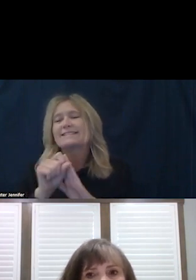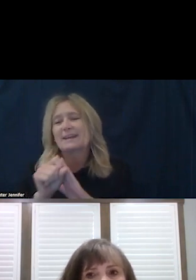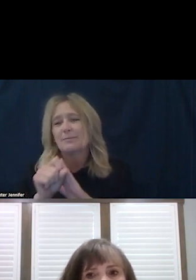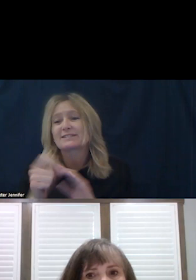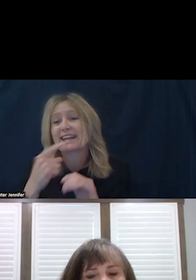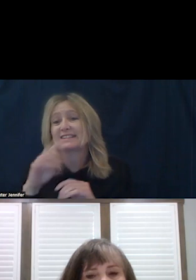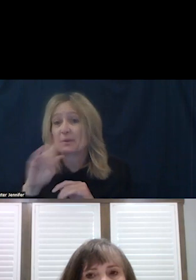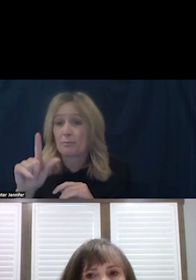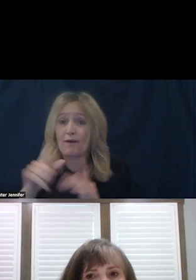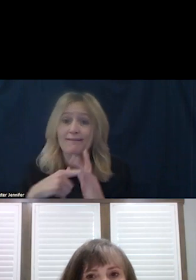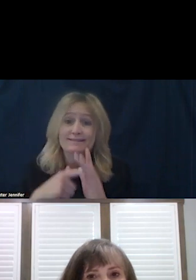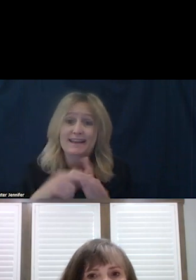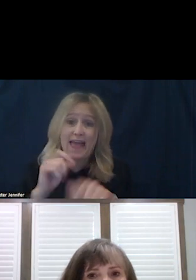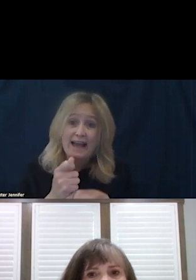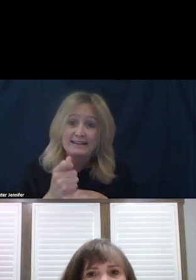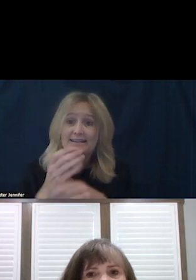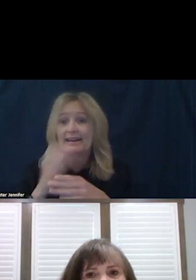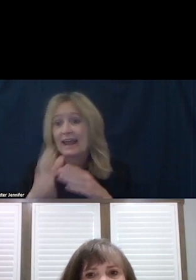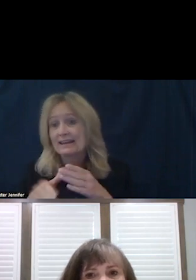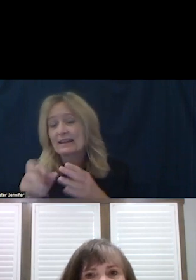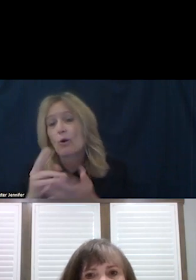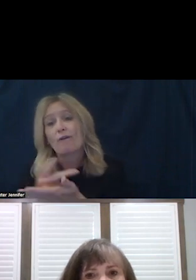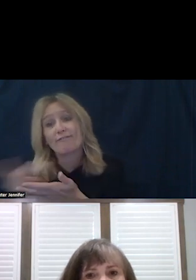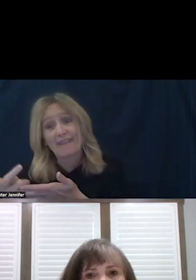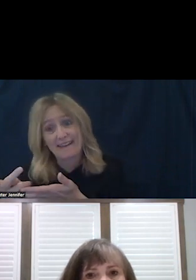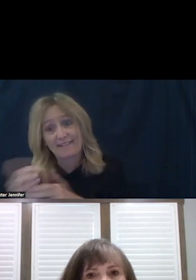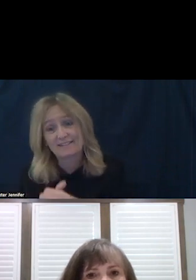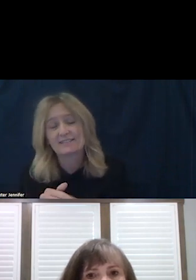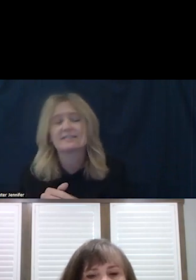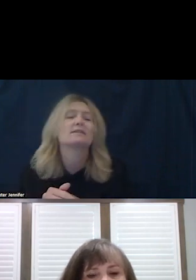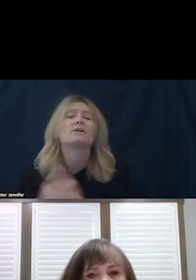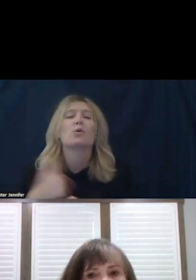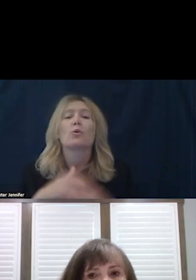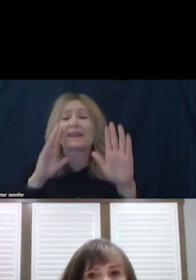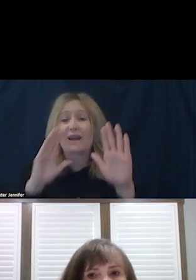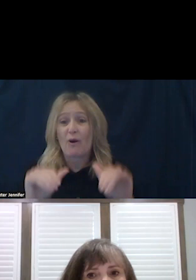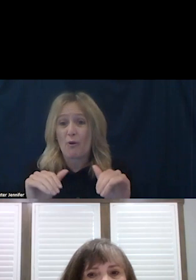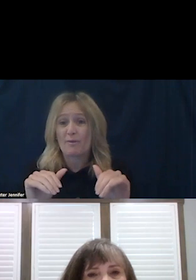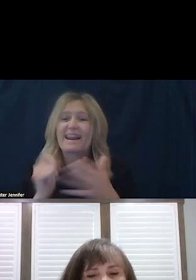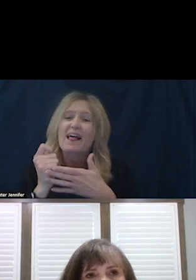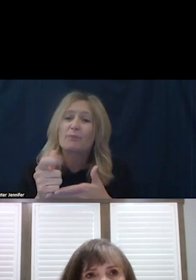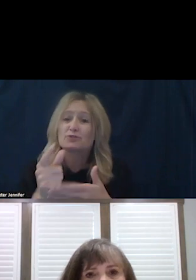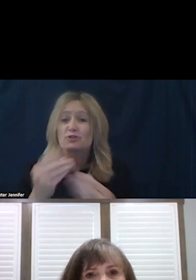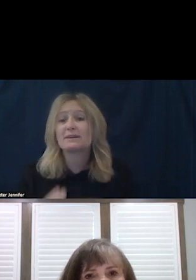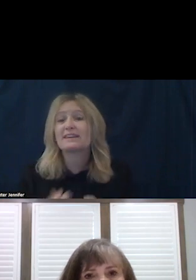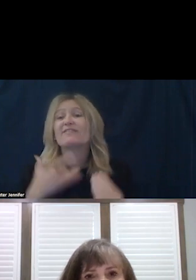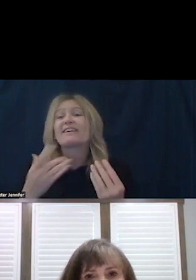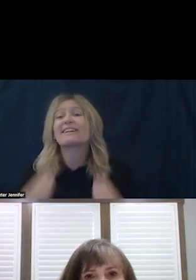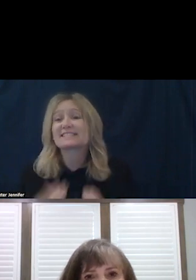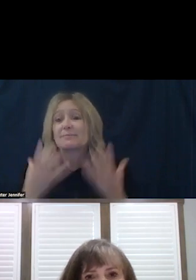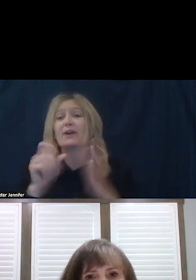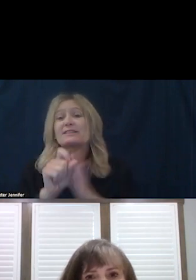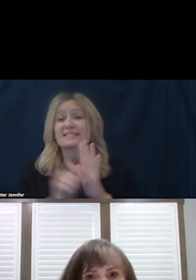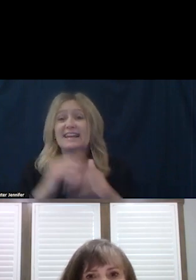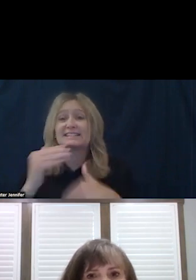is enacted, pending, or failed. And we hope that it will serve as an inspiration as states move forward